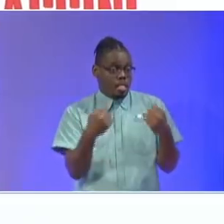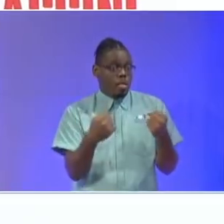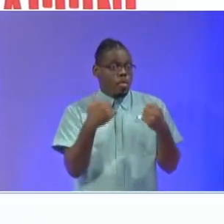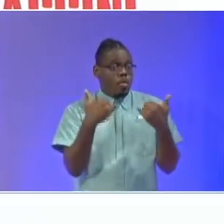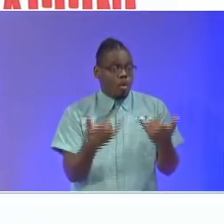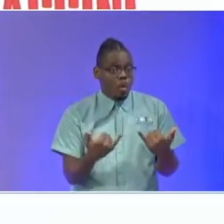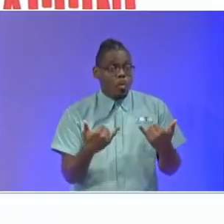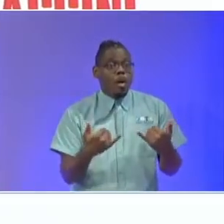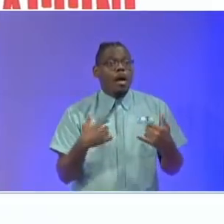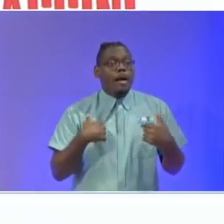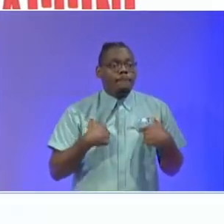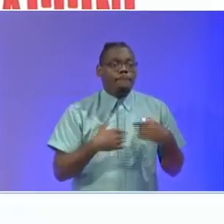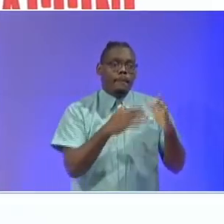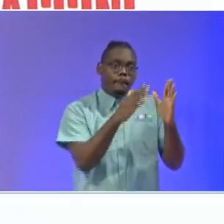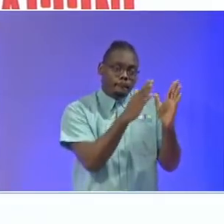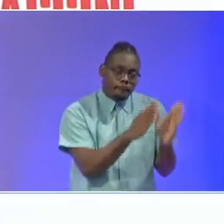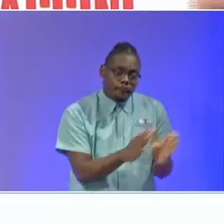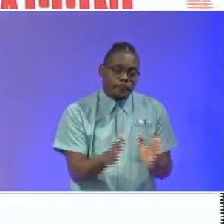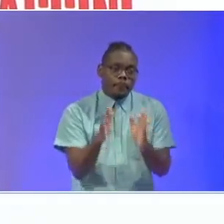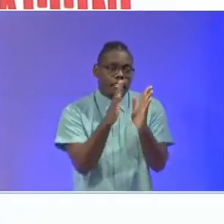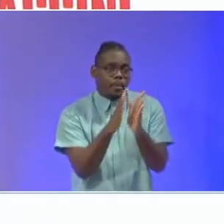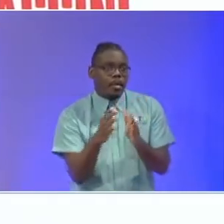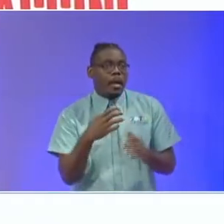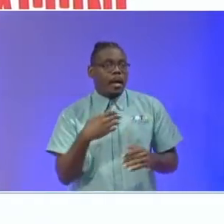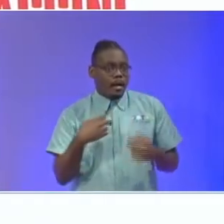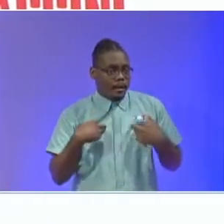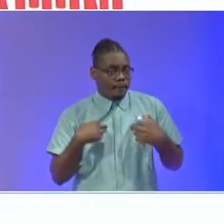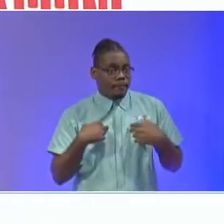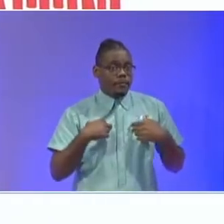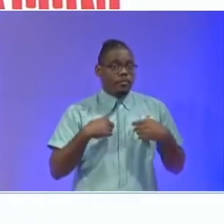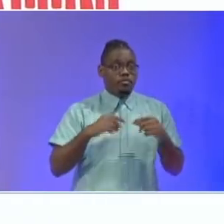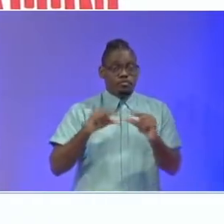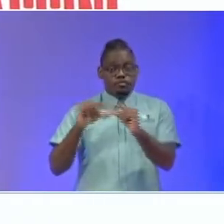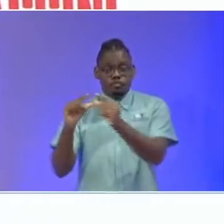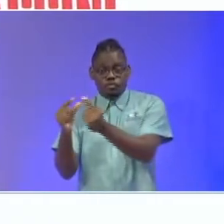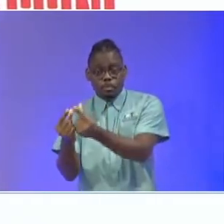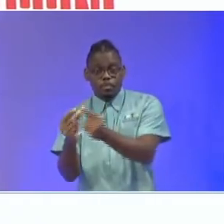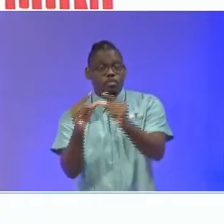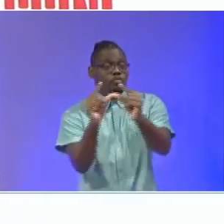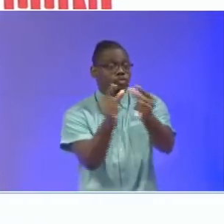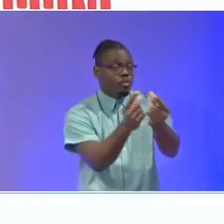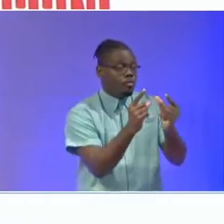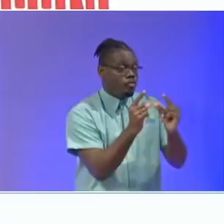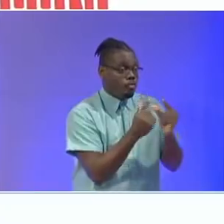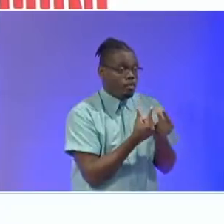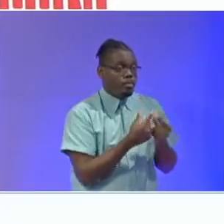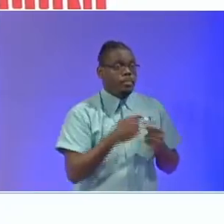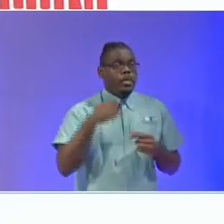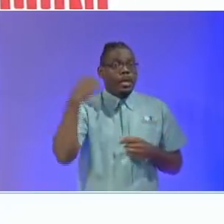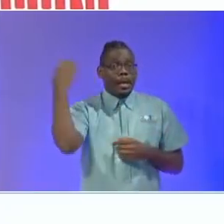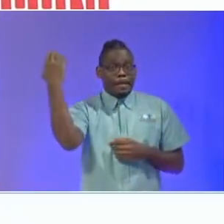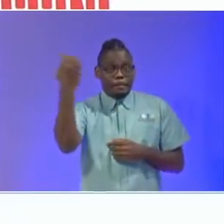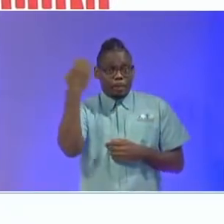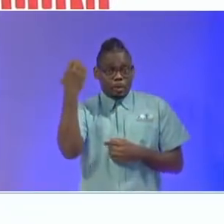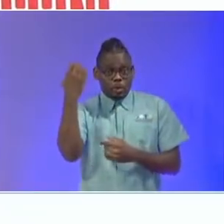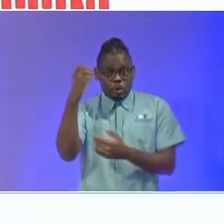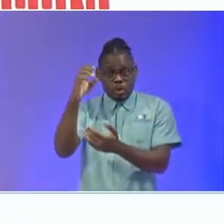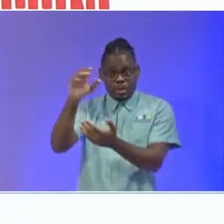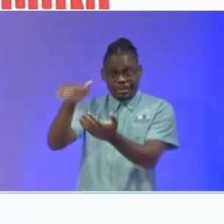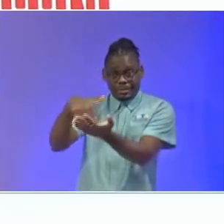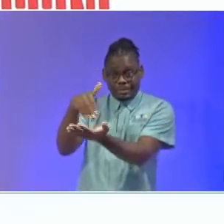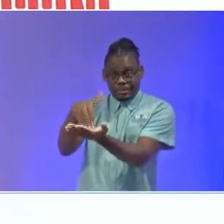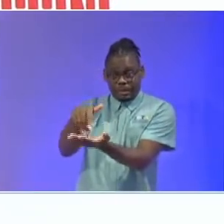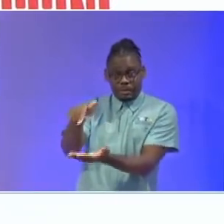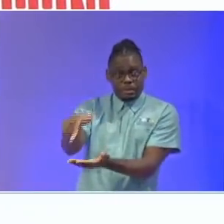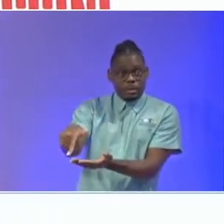which I chair, those meetings every Monday, Wednesday, and Friday, we took a decision last year to relook at the